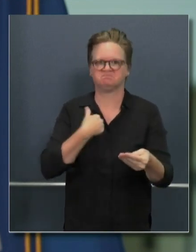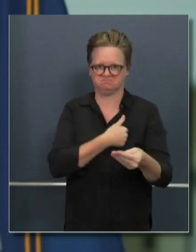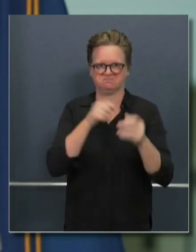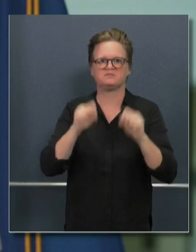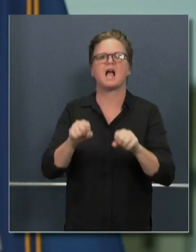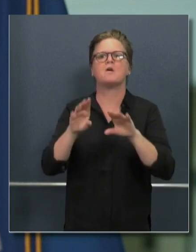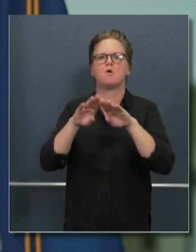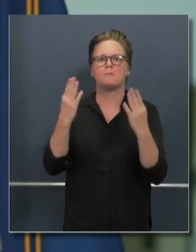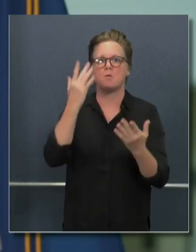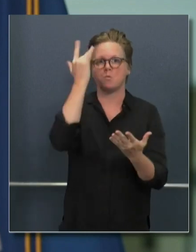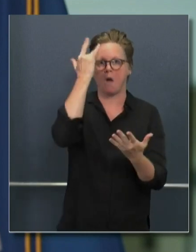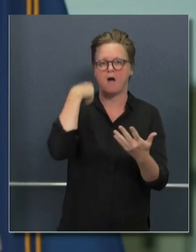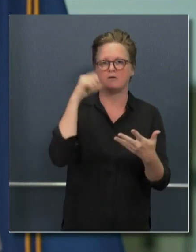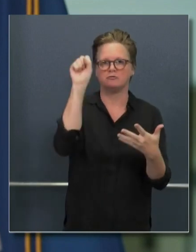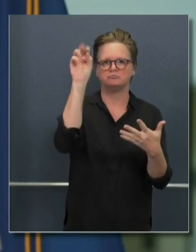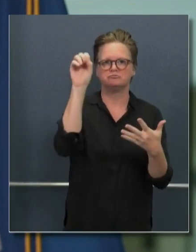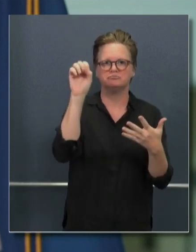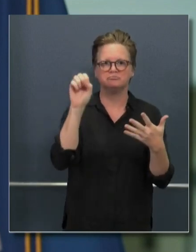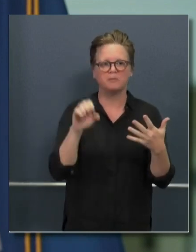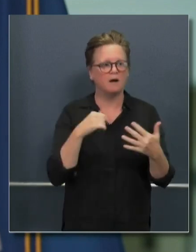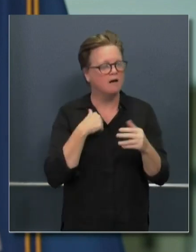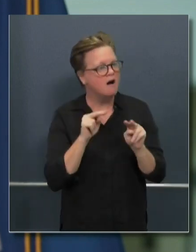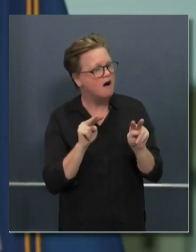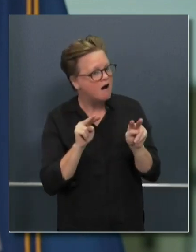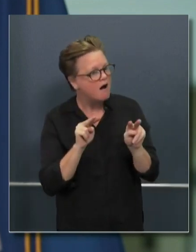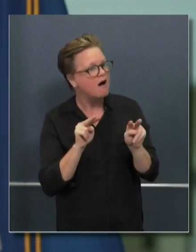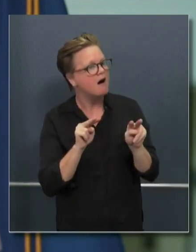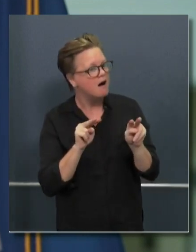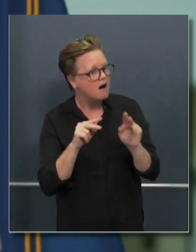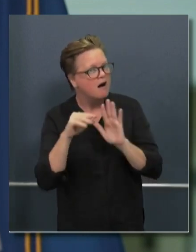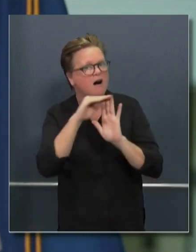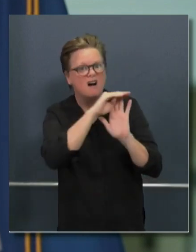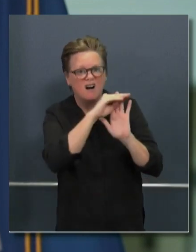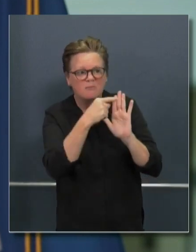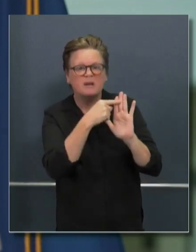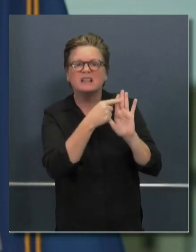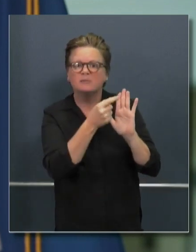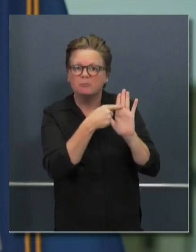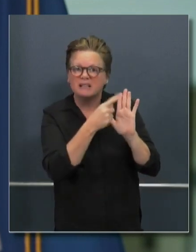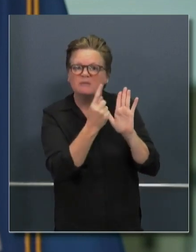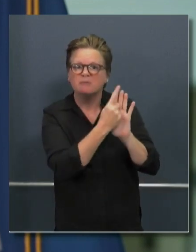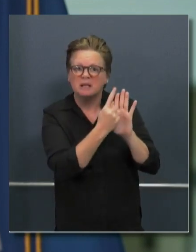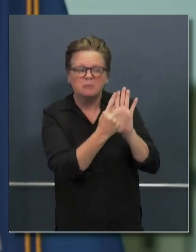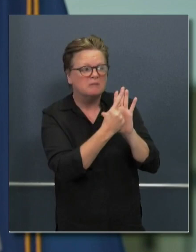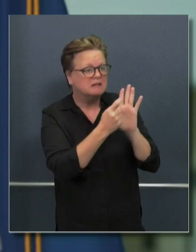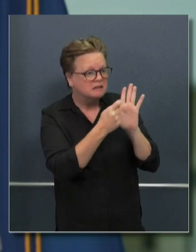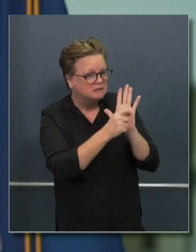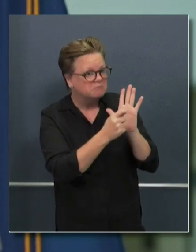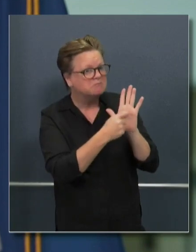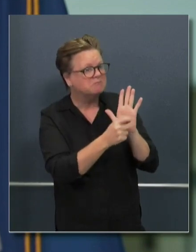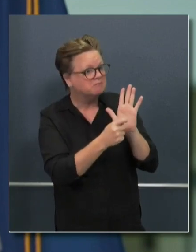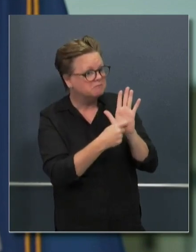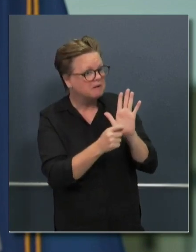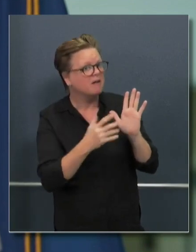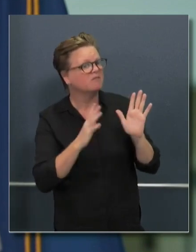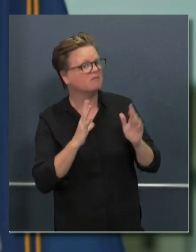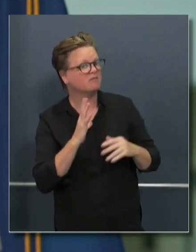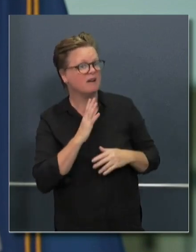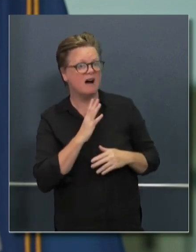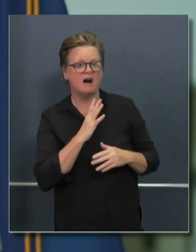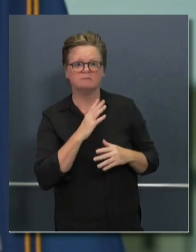that certain conditions be persistent within those counties in order to move